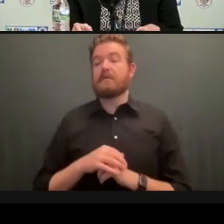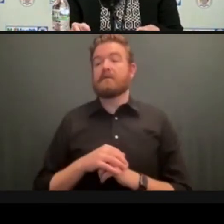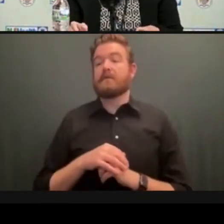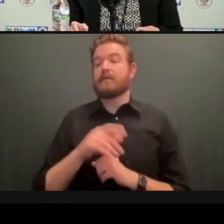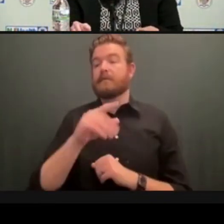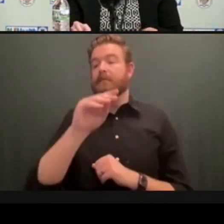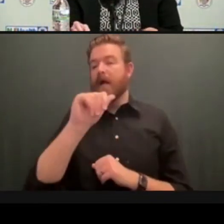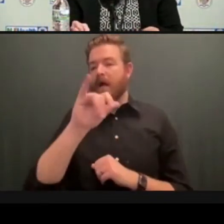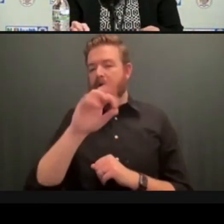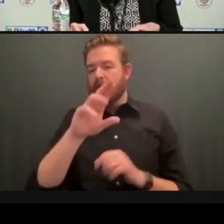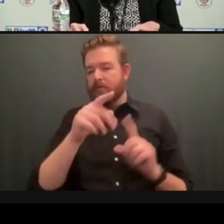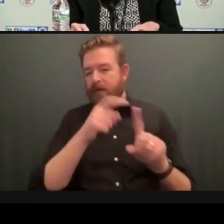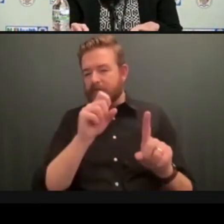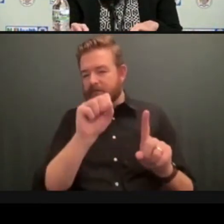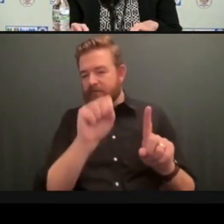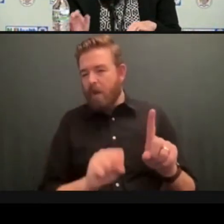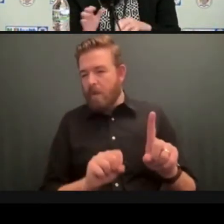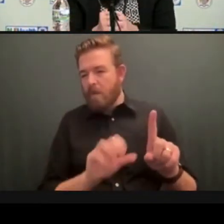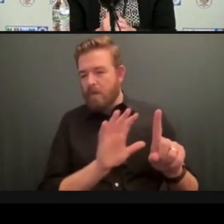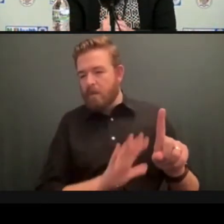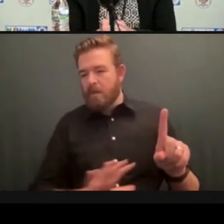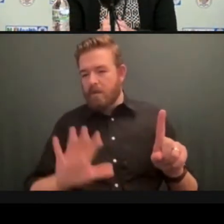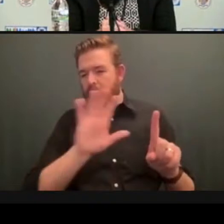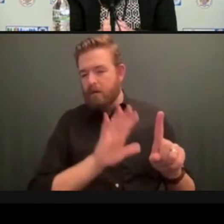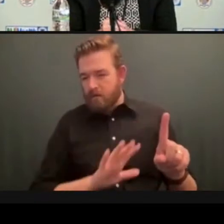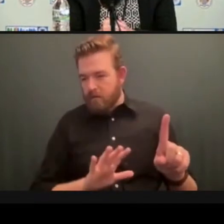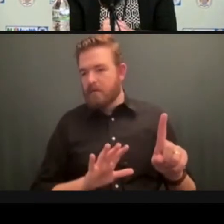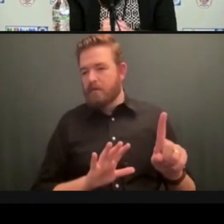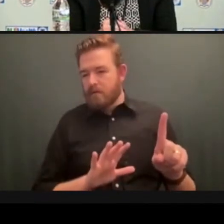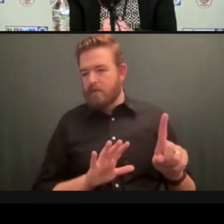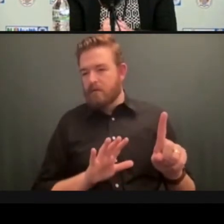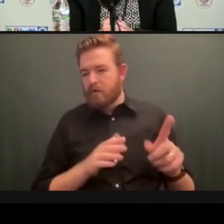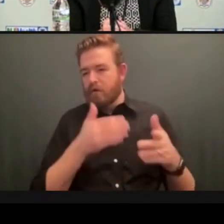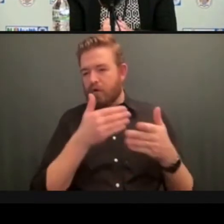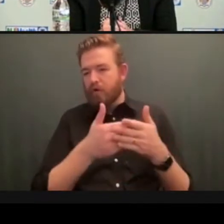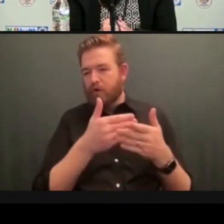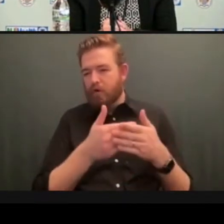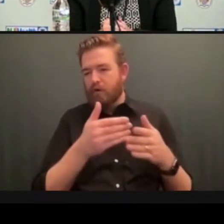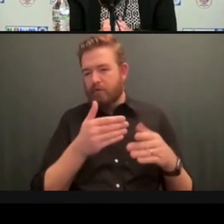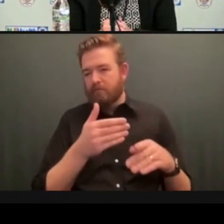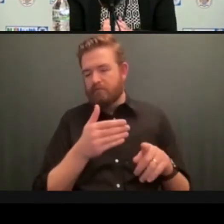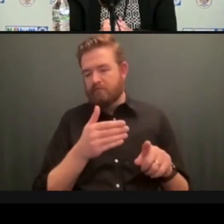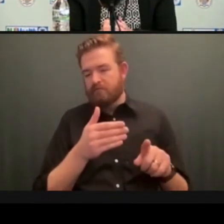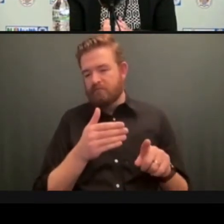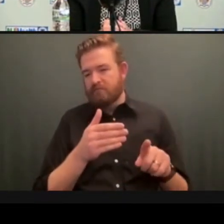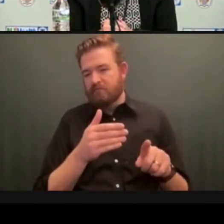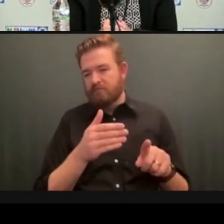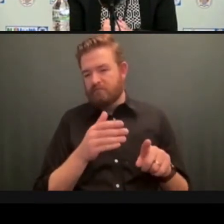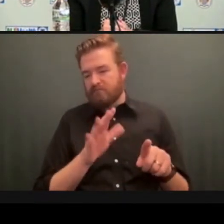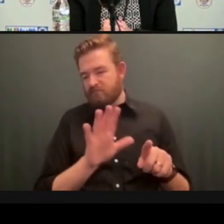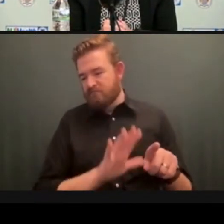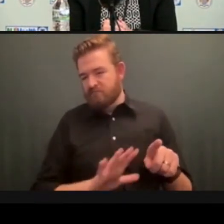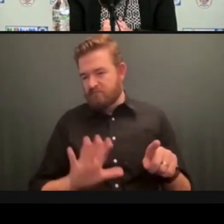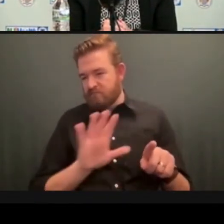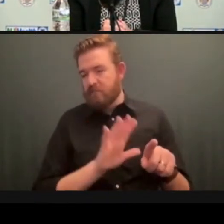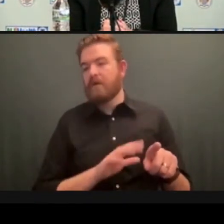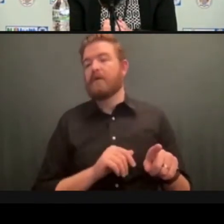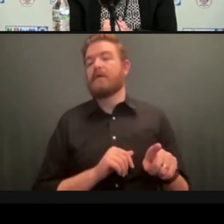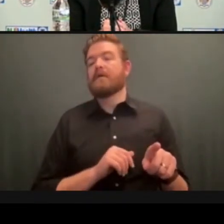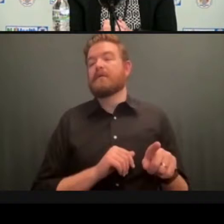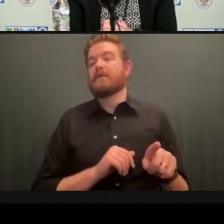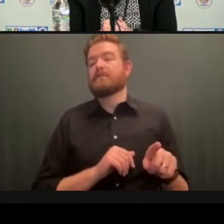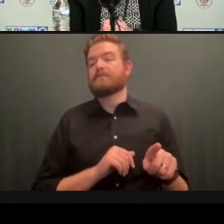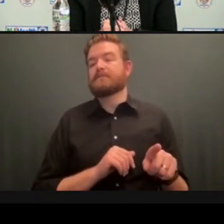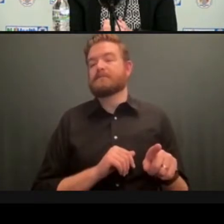Desidero, Sea Isle City, Albert Kelly in Bridgeton, Gary Quinn, County Commissioner Director in